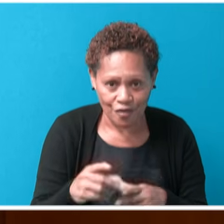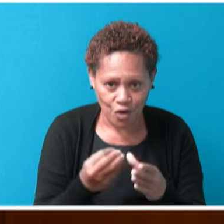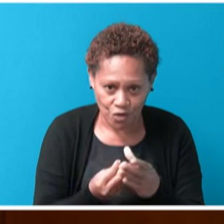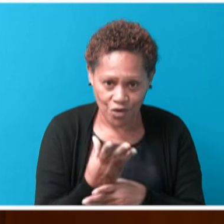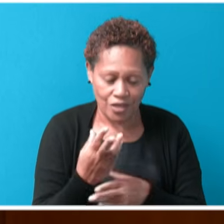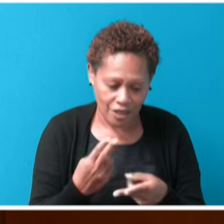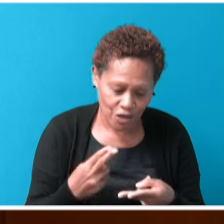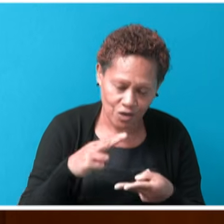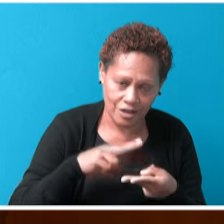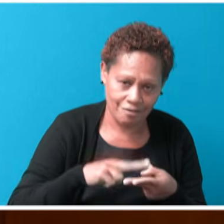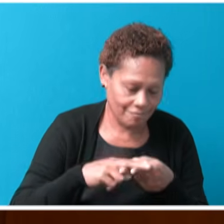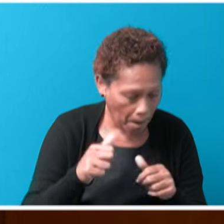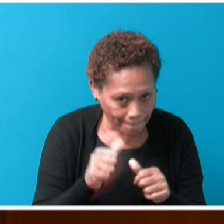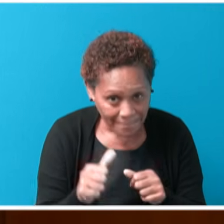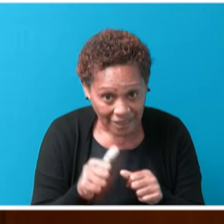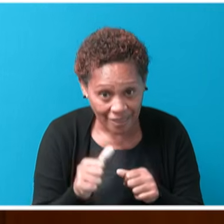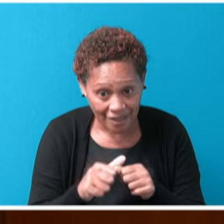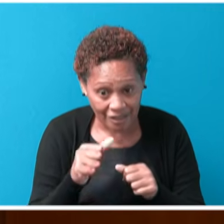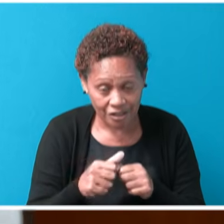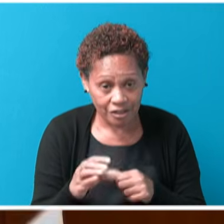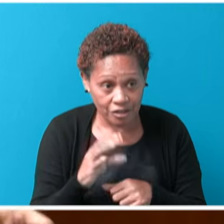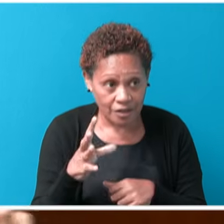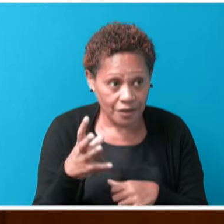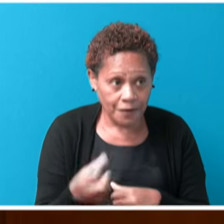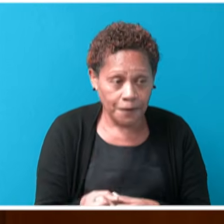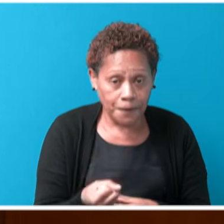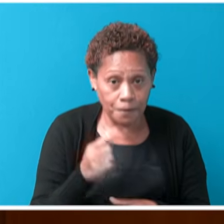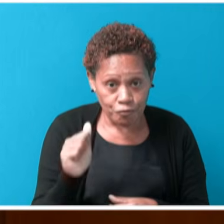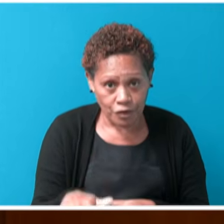unity, and better governance across our multi-ethnic societies.